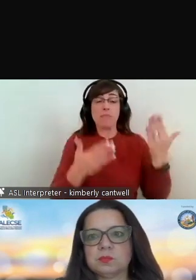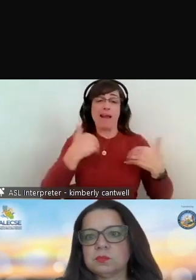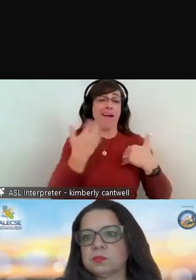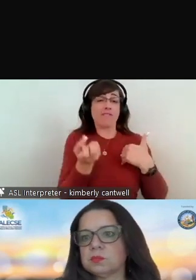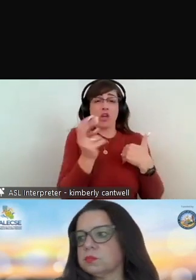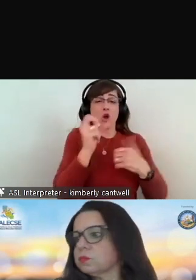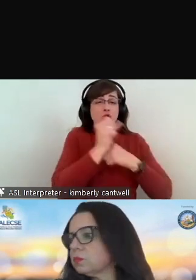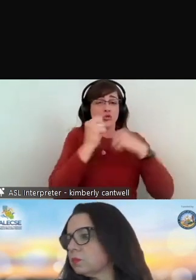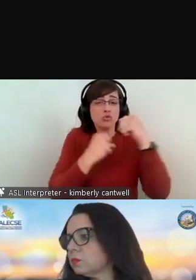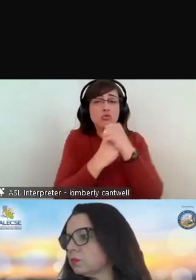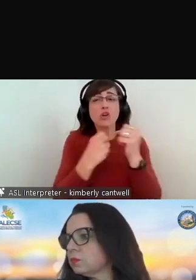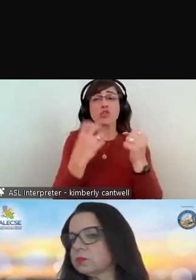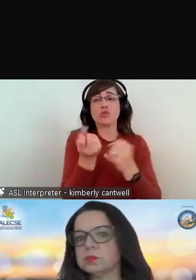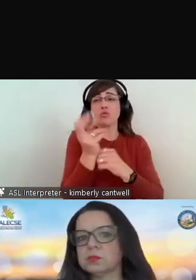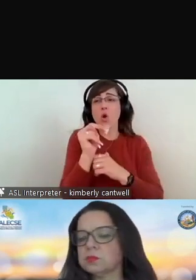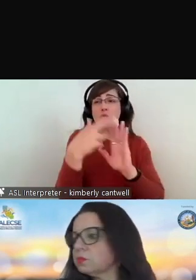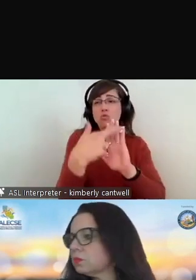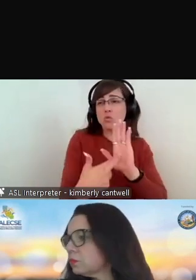structure, their own rules